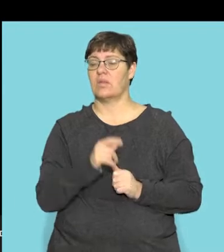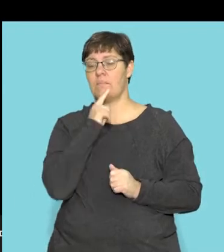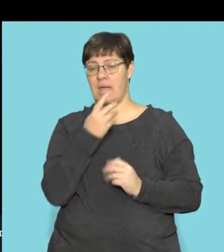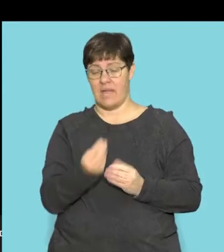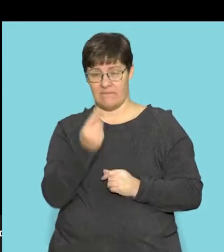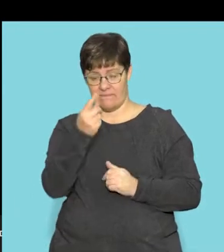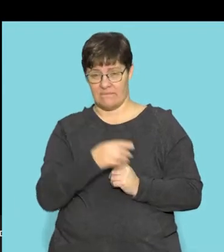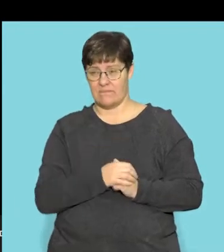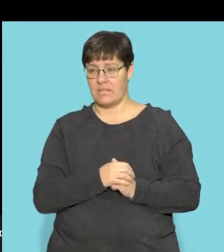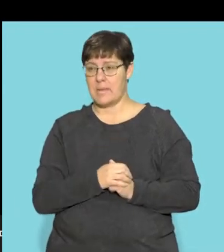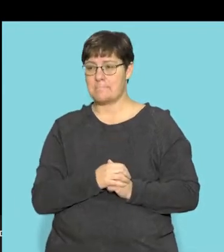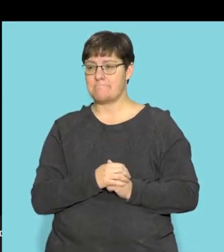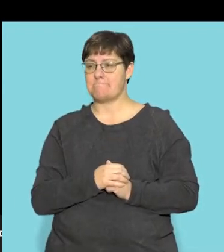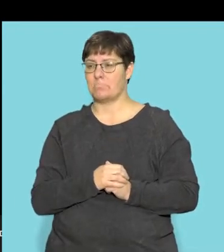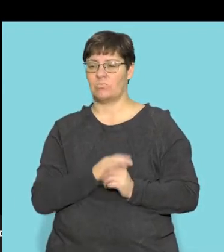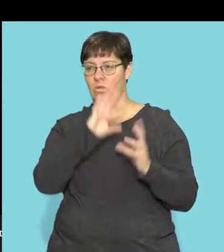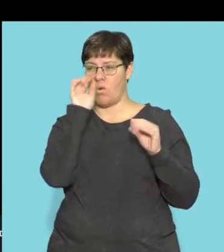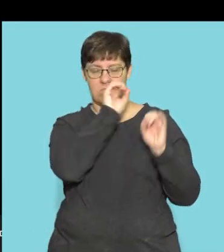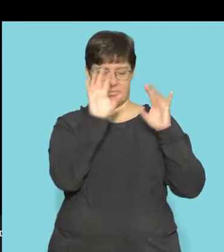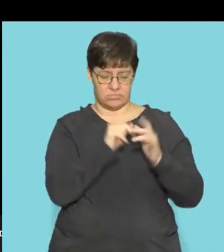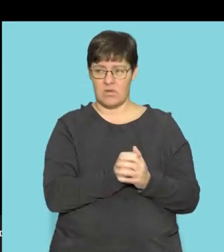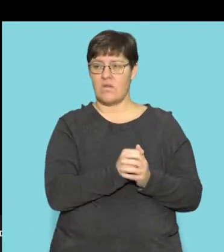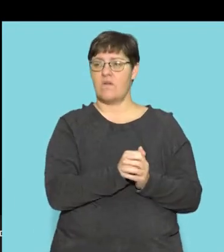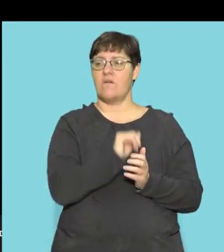out almost everything here.